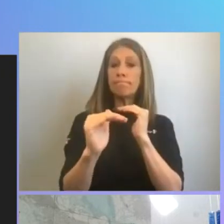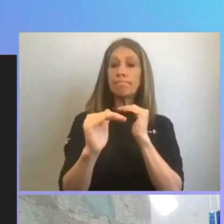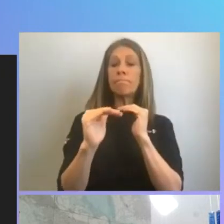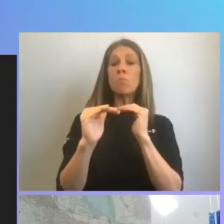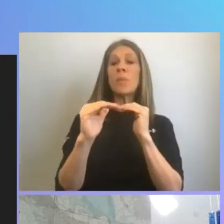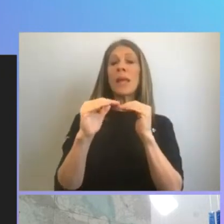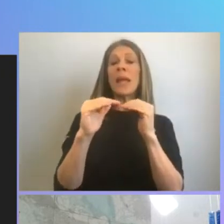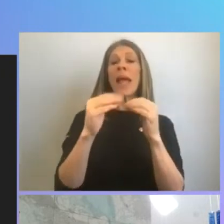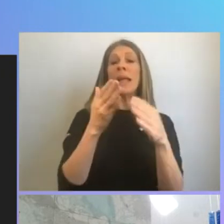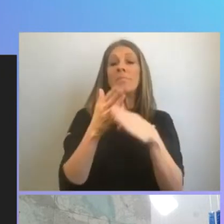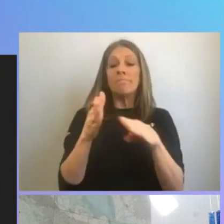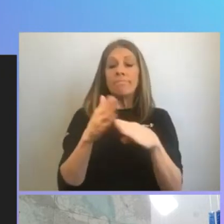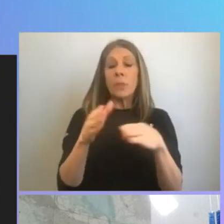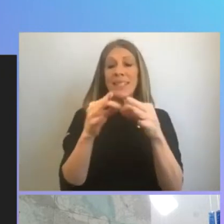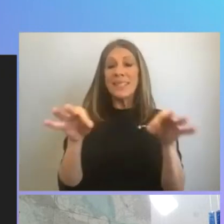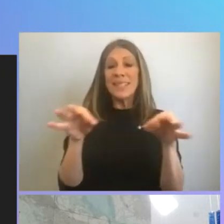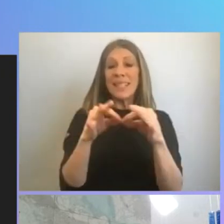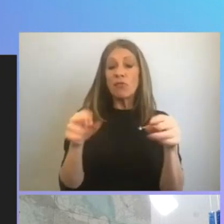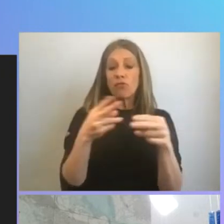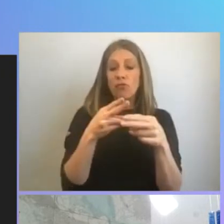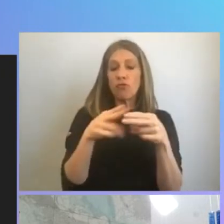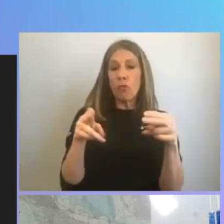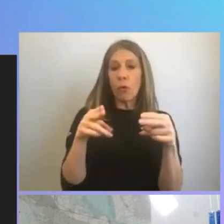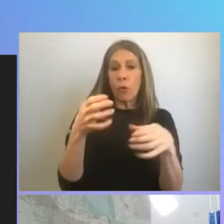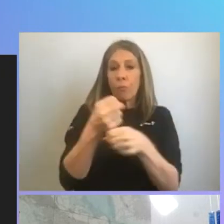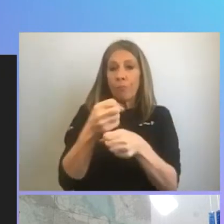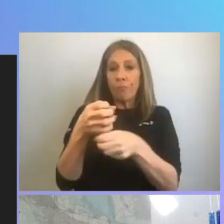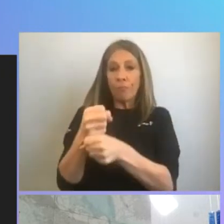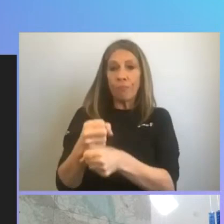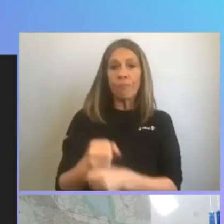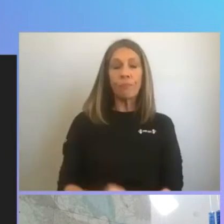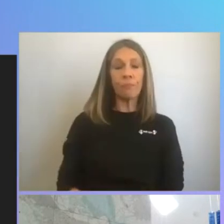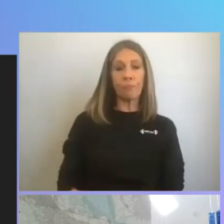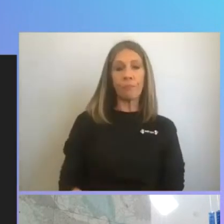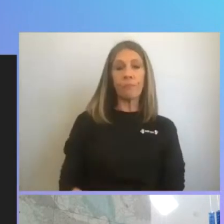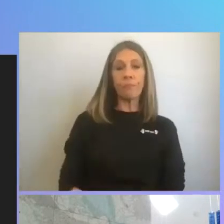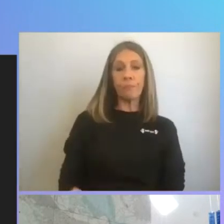up sentences into shorter chunks.